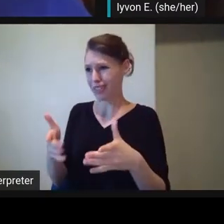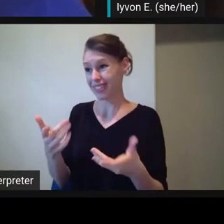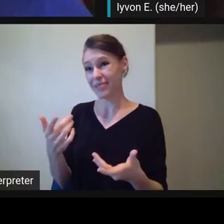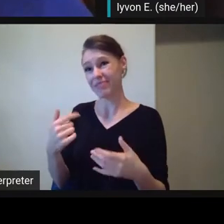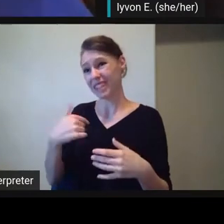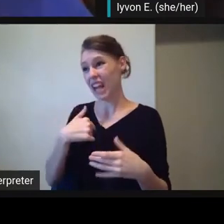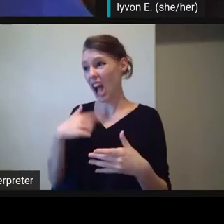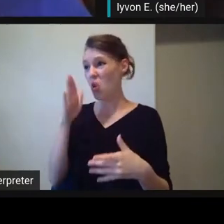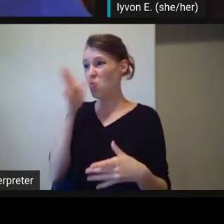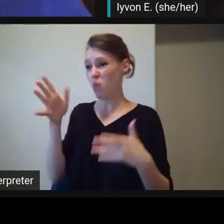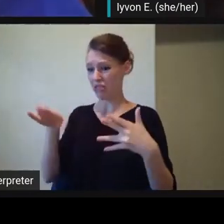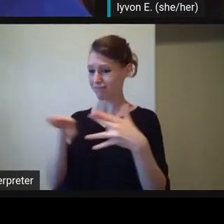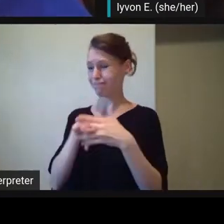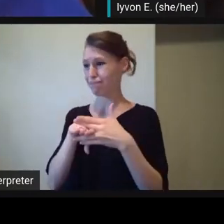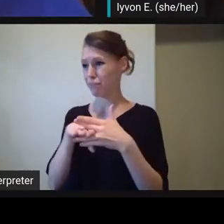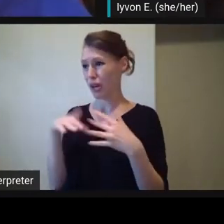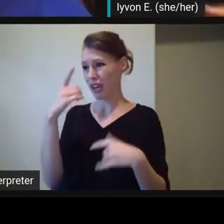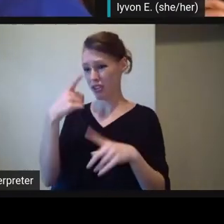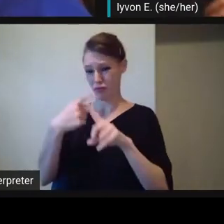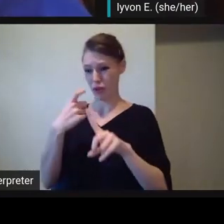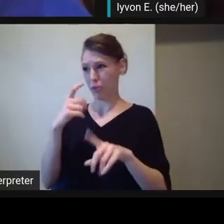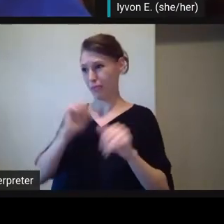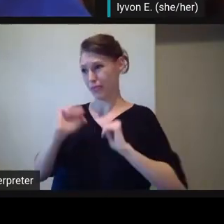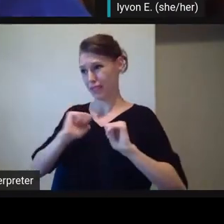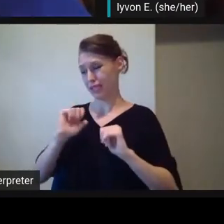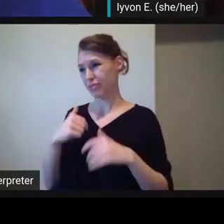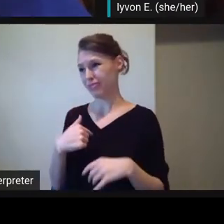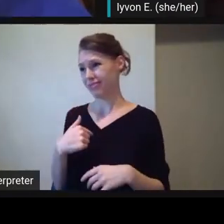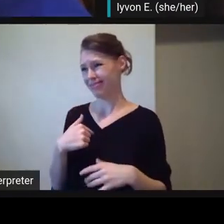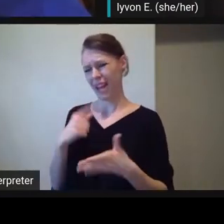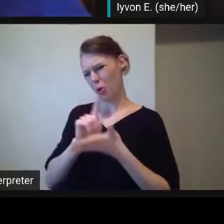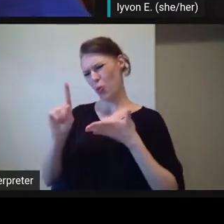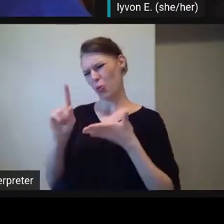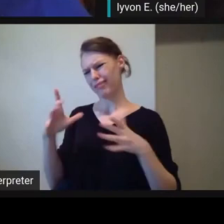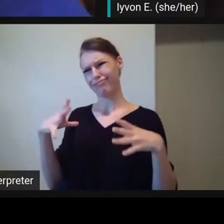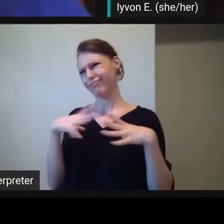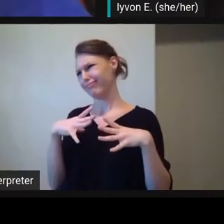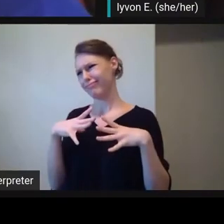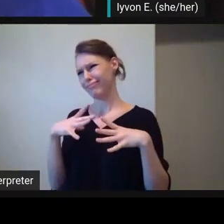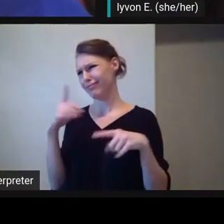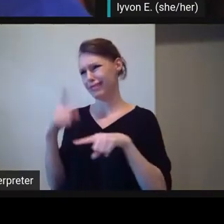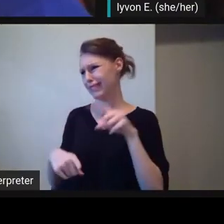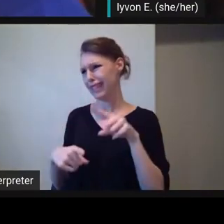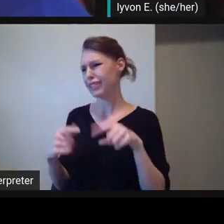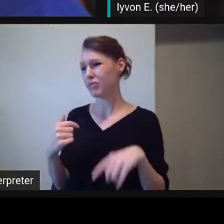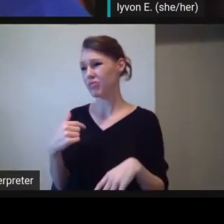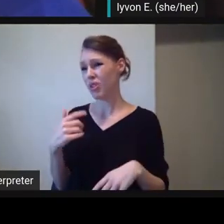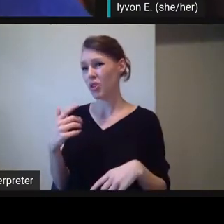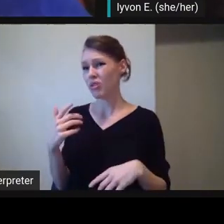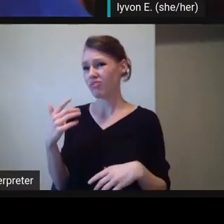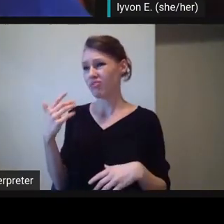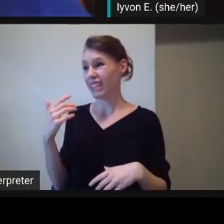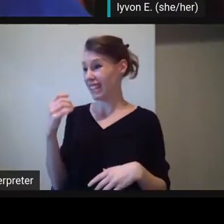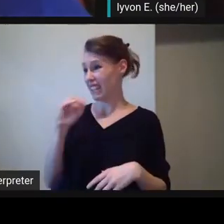theater and from producing. Sometimes I go like, I'm gonna take a week off, because you can get burnt out